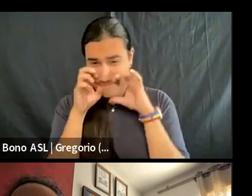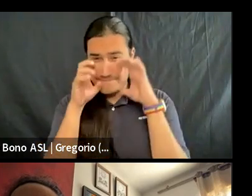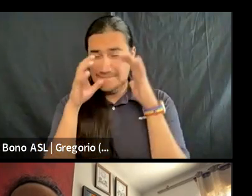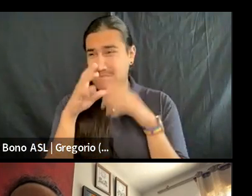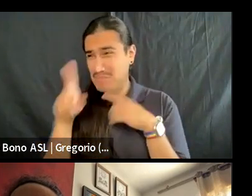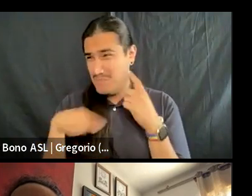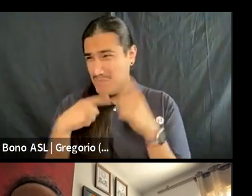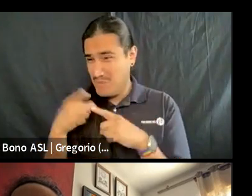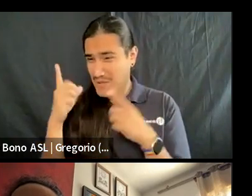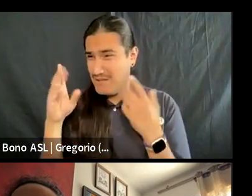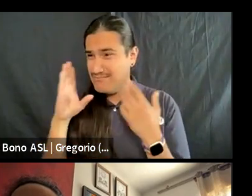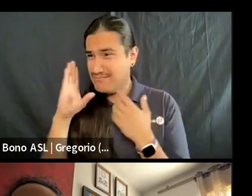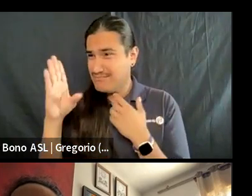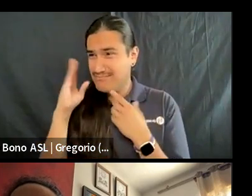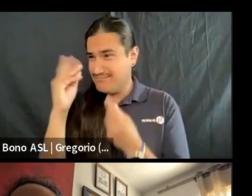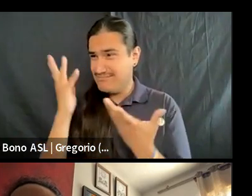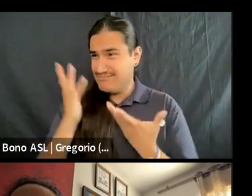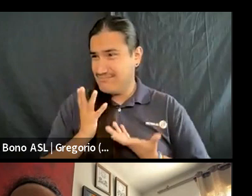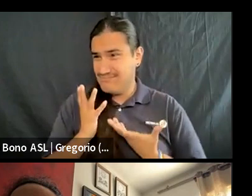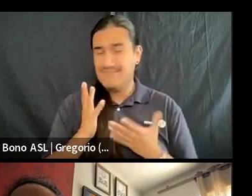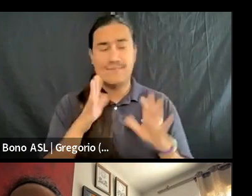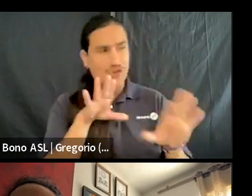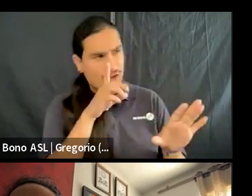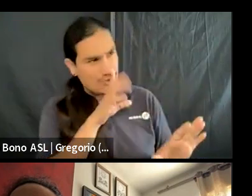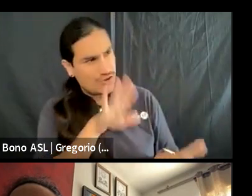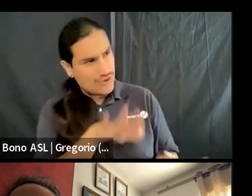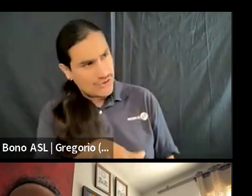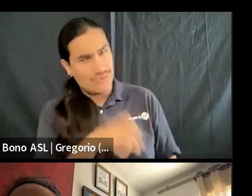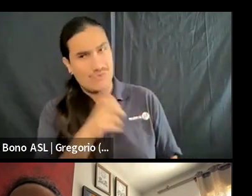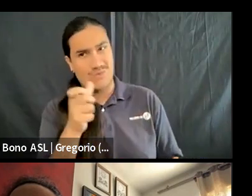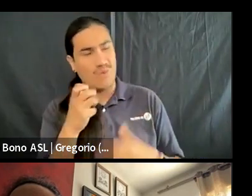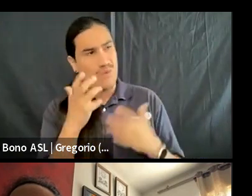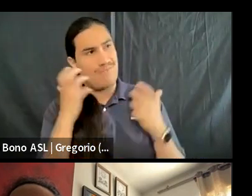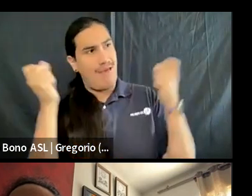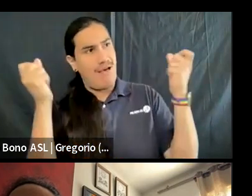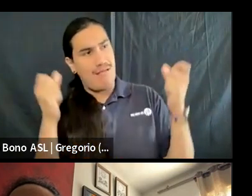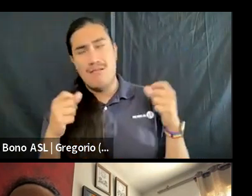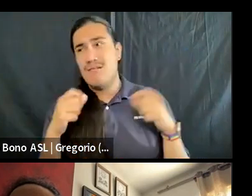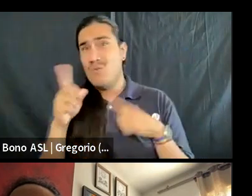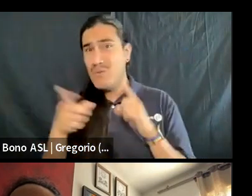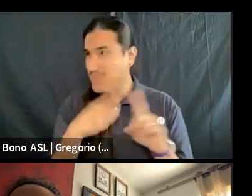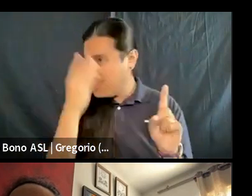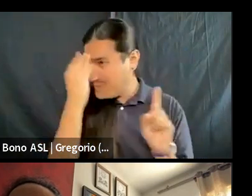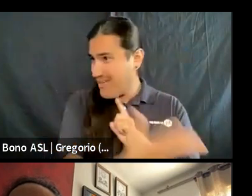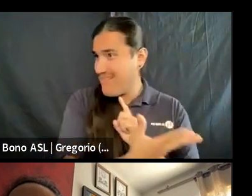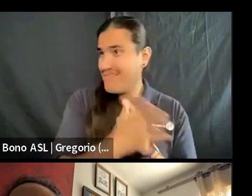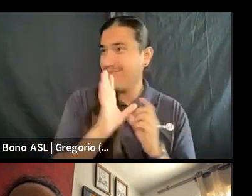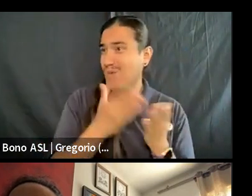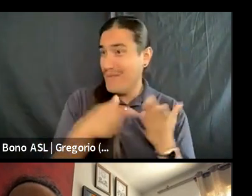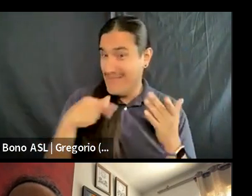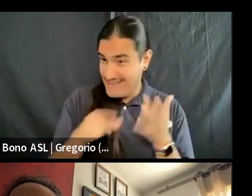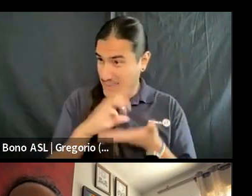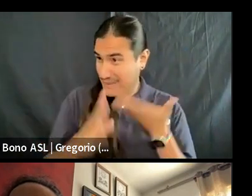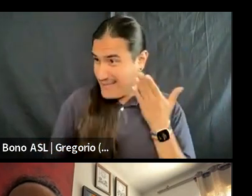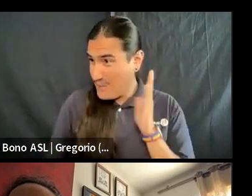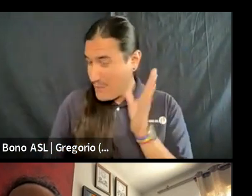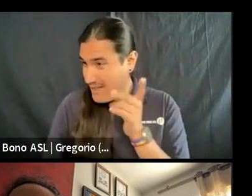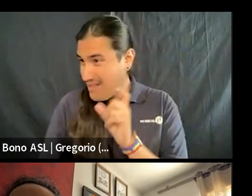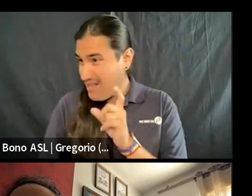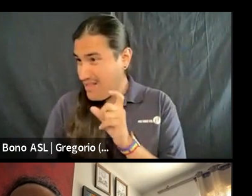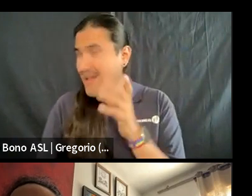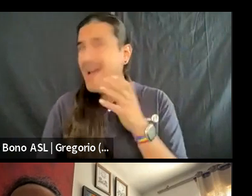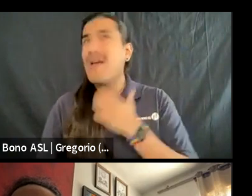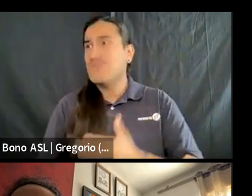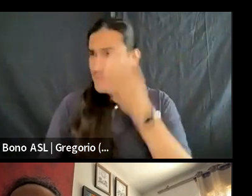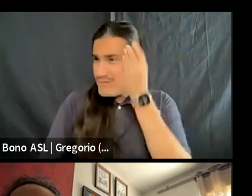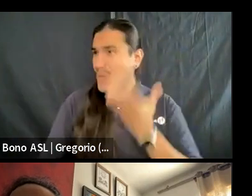When were you gonna tell us? Keep your voice down. When are you gonna tell her? This weekend? I wish you would